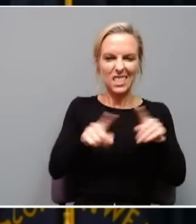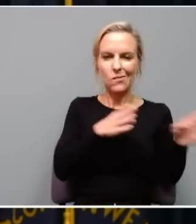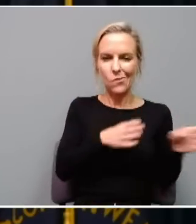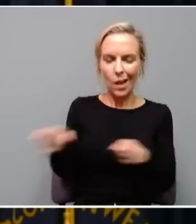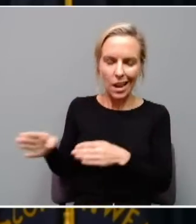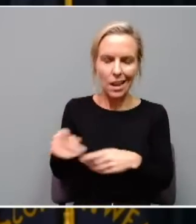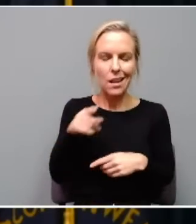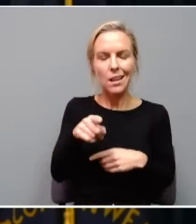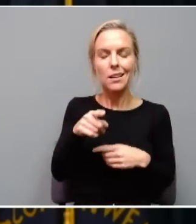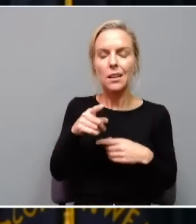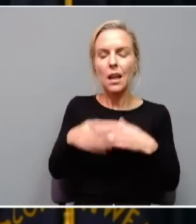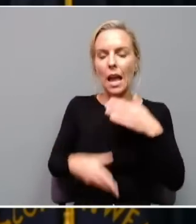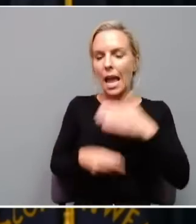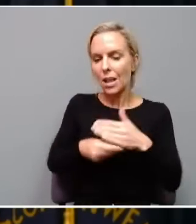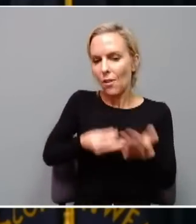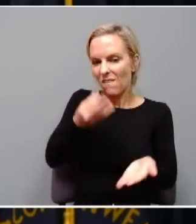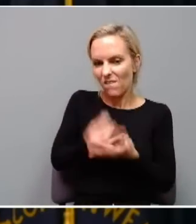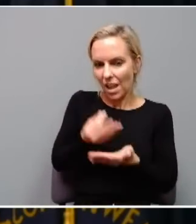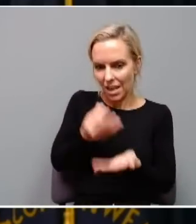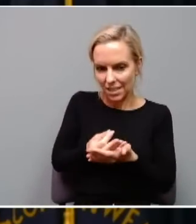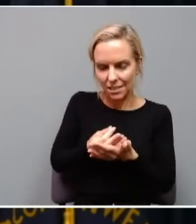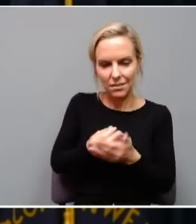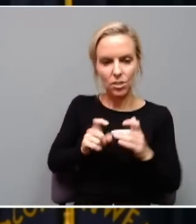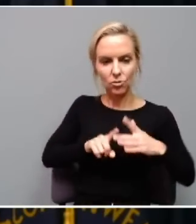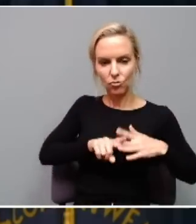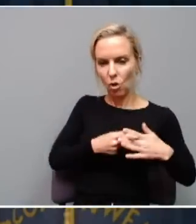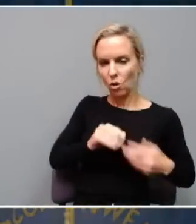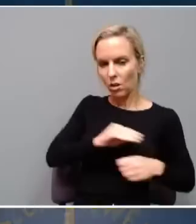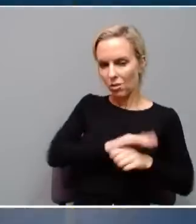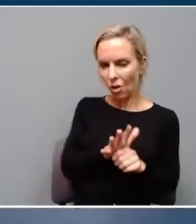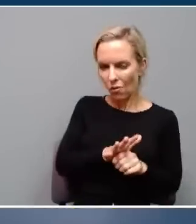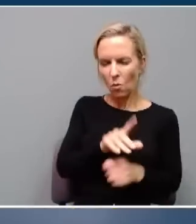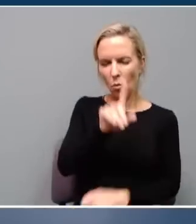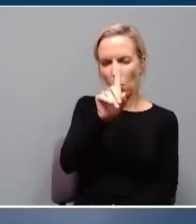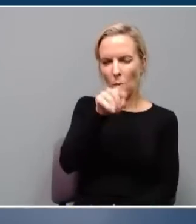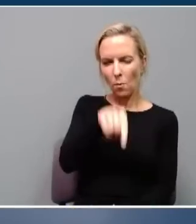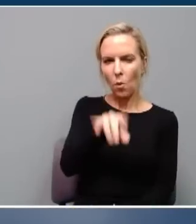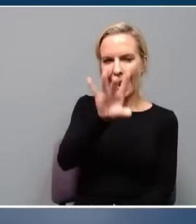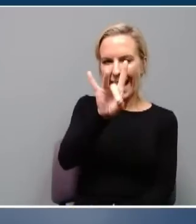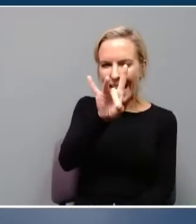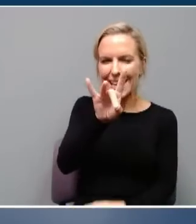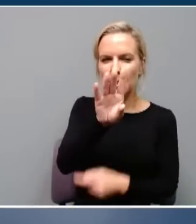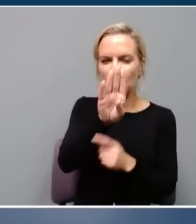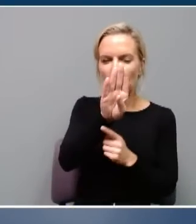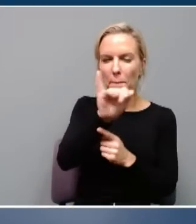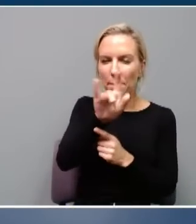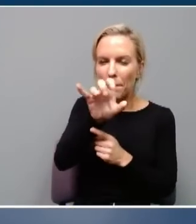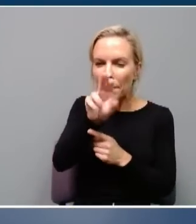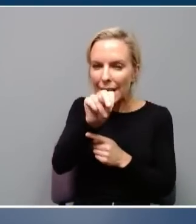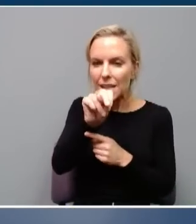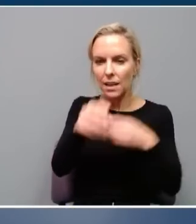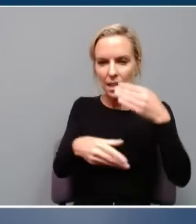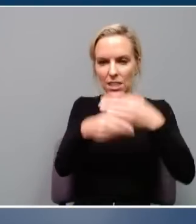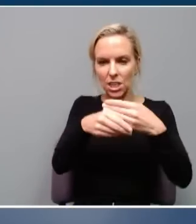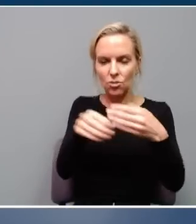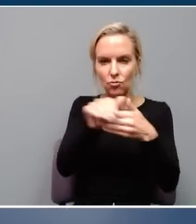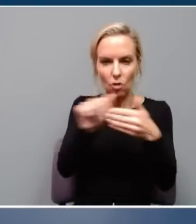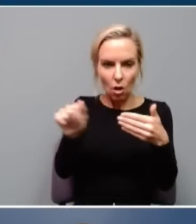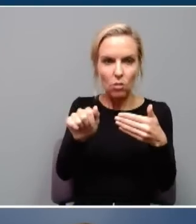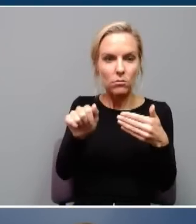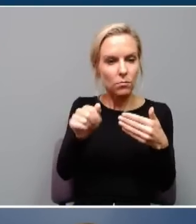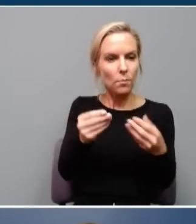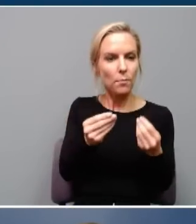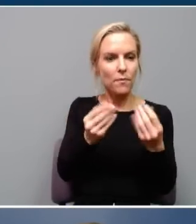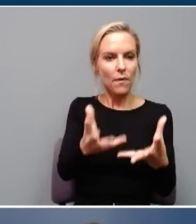funding, since the beginning of COVID, we're at about $1.8 billion additional dollars provided to